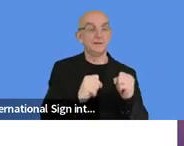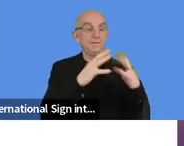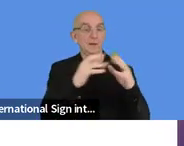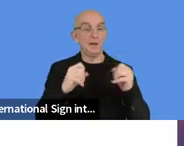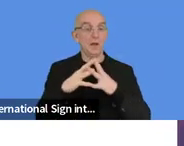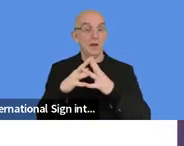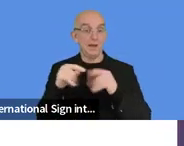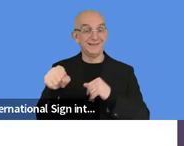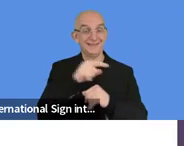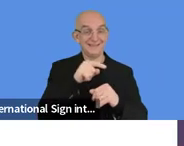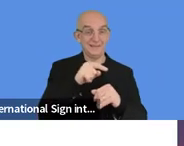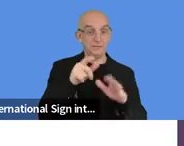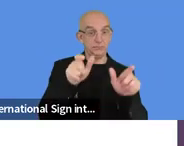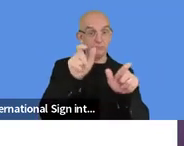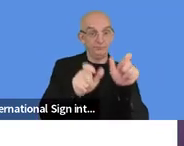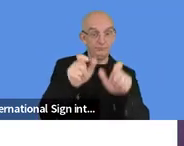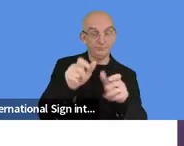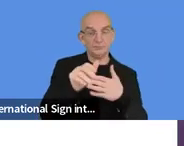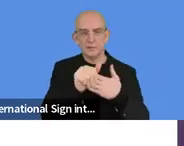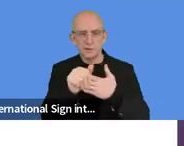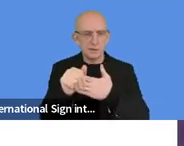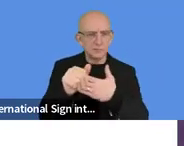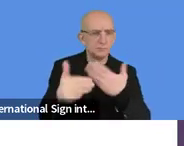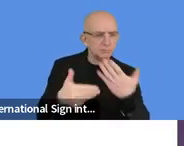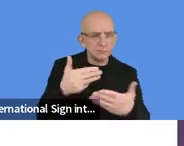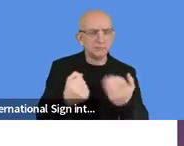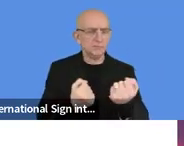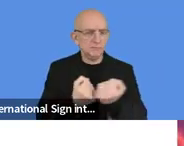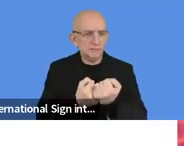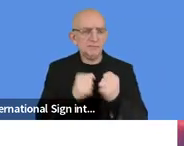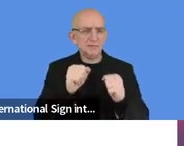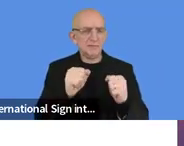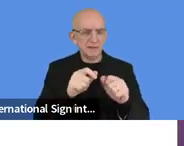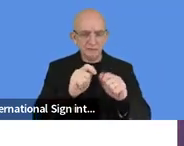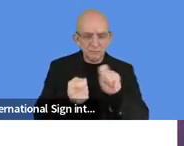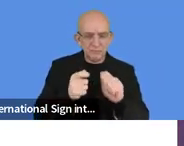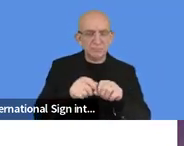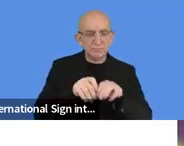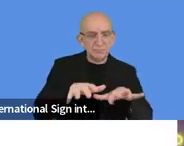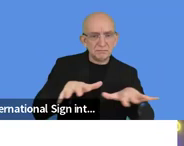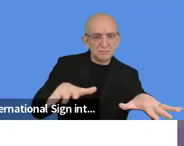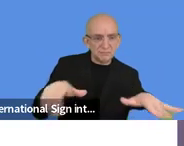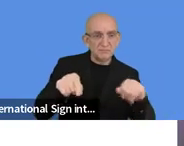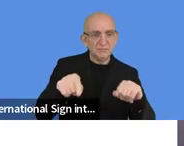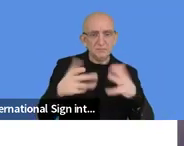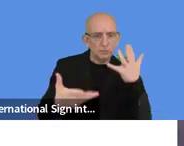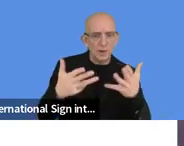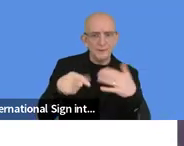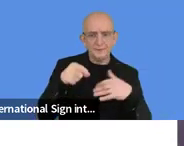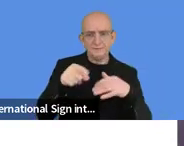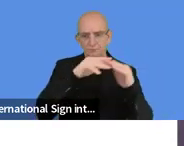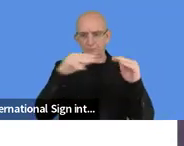we believe at Scaling Solutions that the actual cause of this failure rate is because founders just give up. They grow frustrated, they